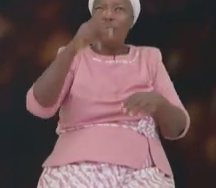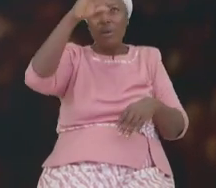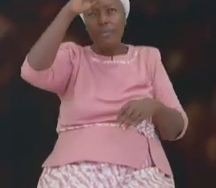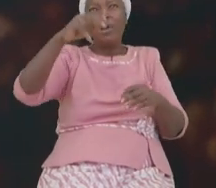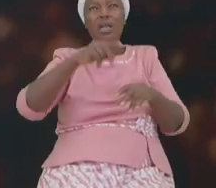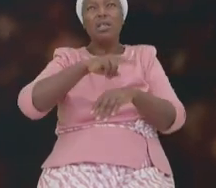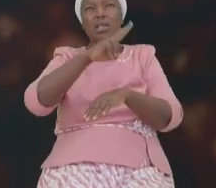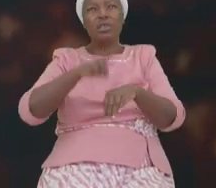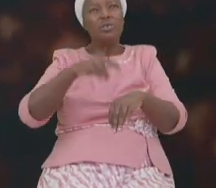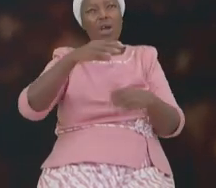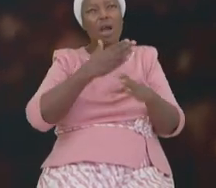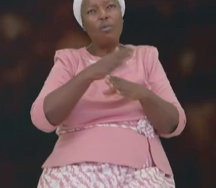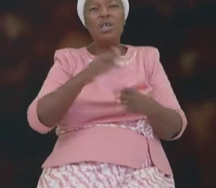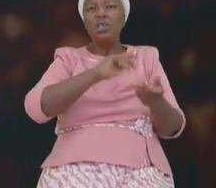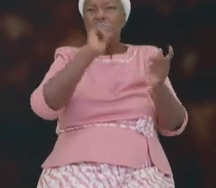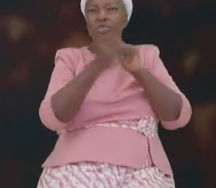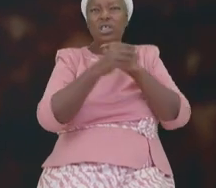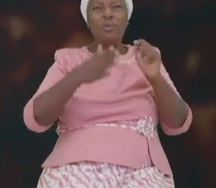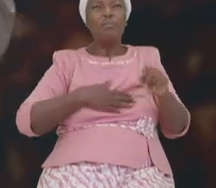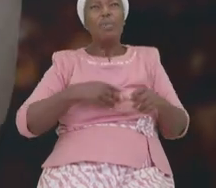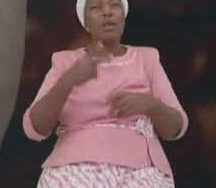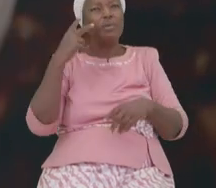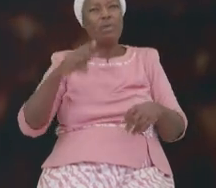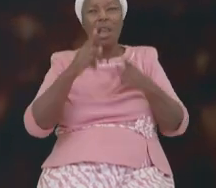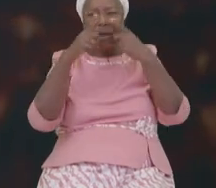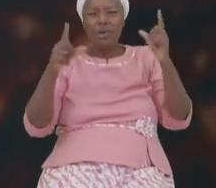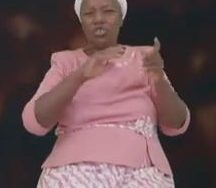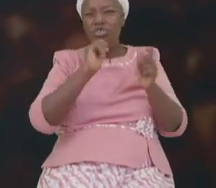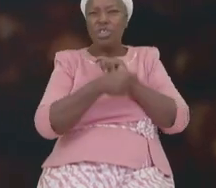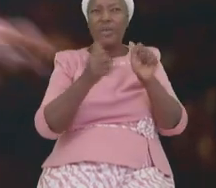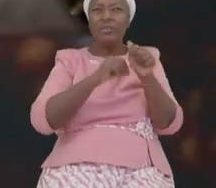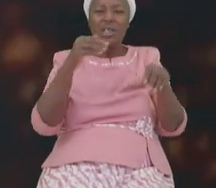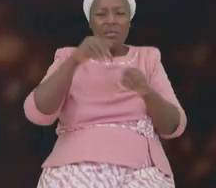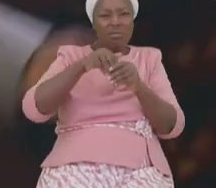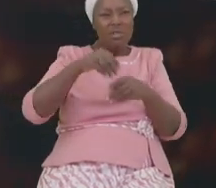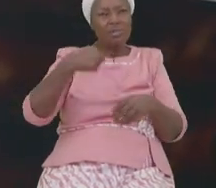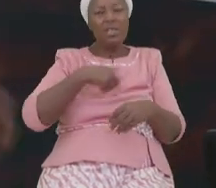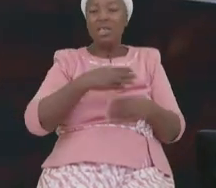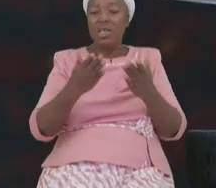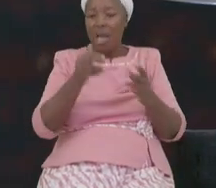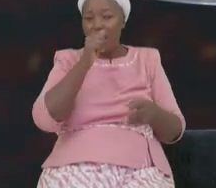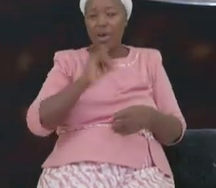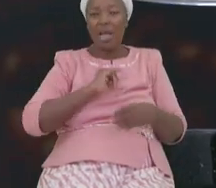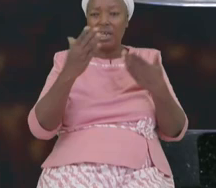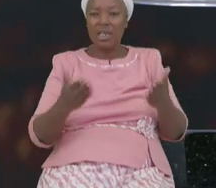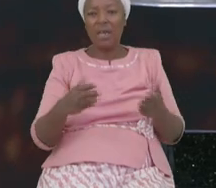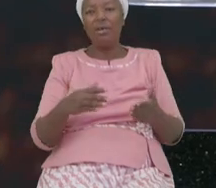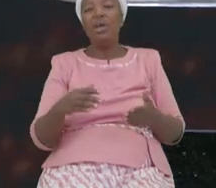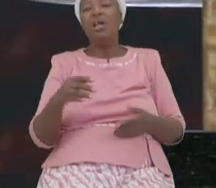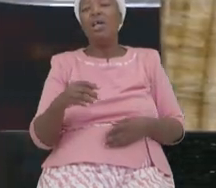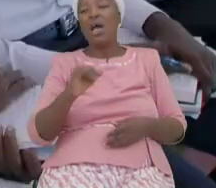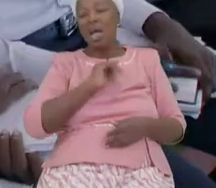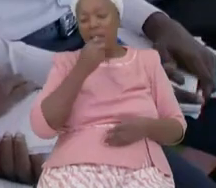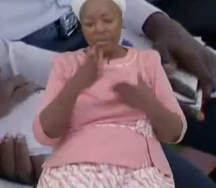change my view, change my language, change everything within me. Here I'm now available, here am